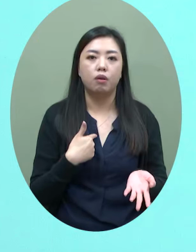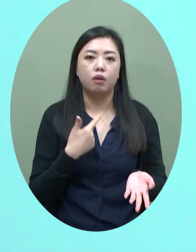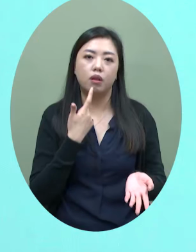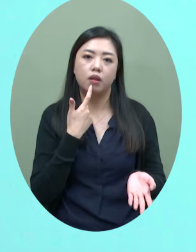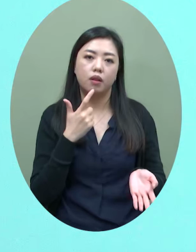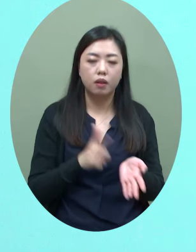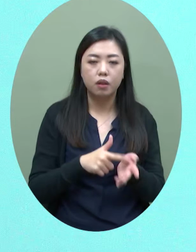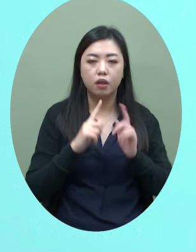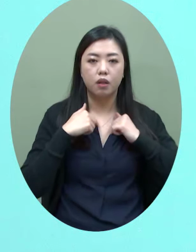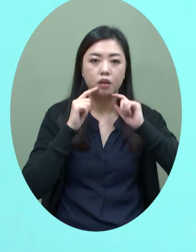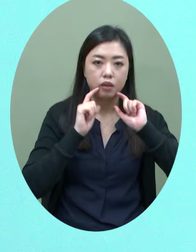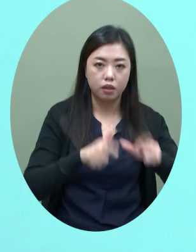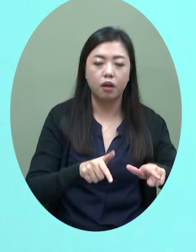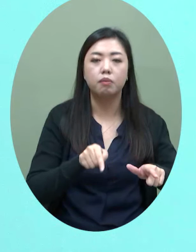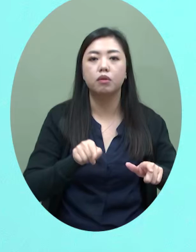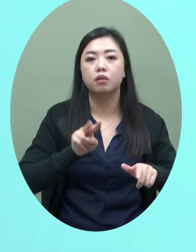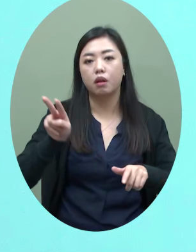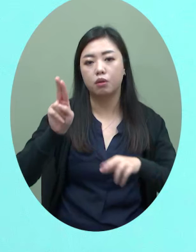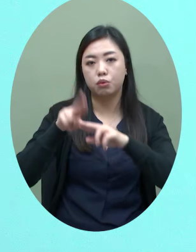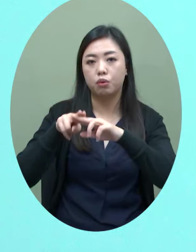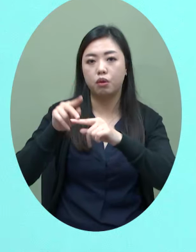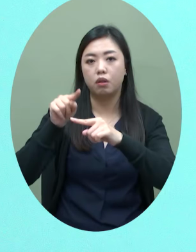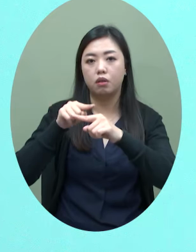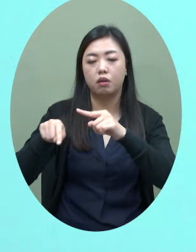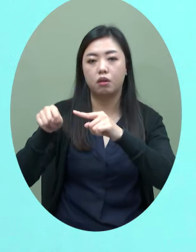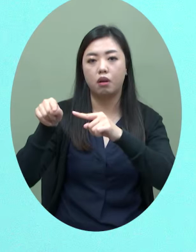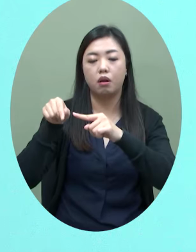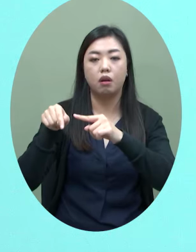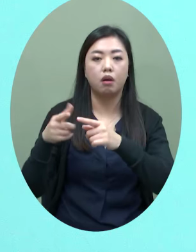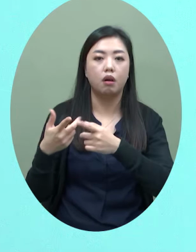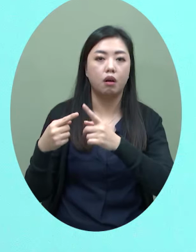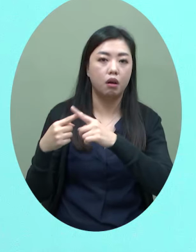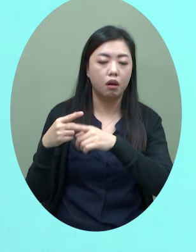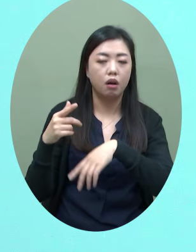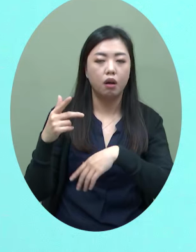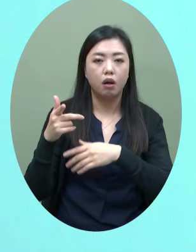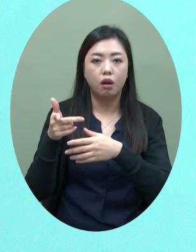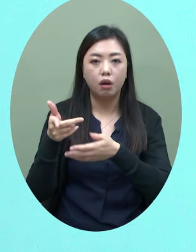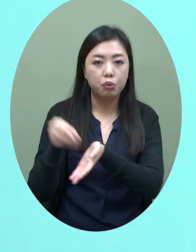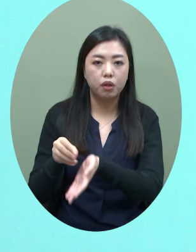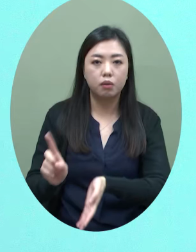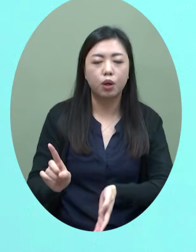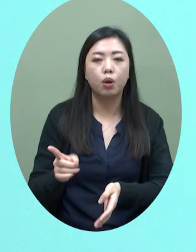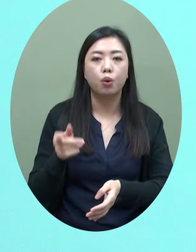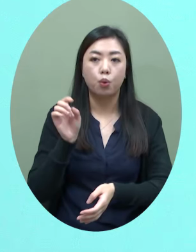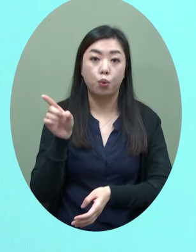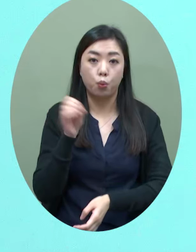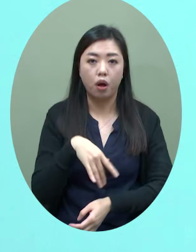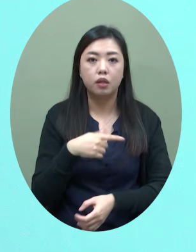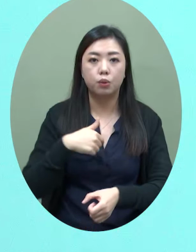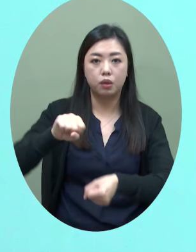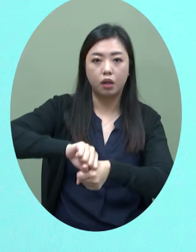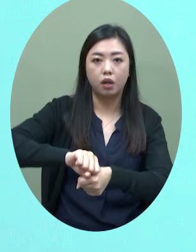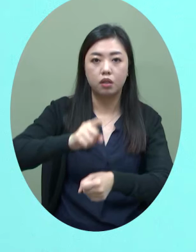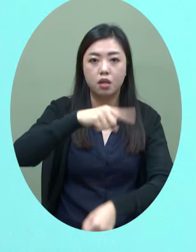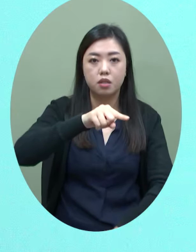are two figures. One is 1,500, the other is 90. And both are moving in the direction of